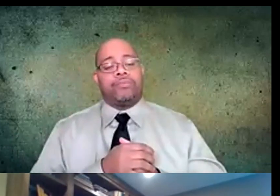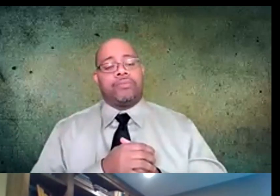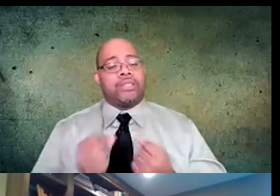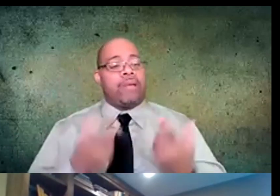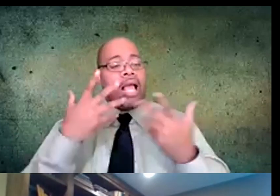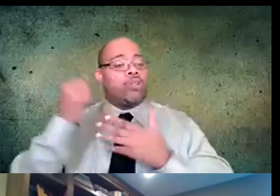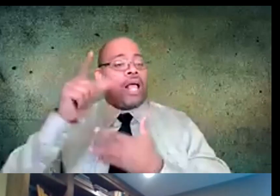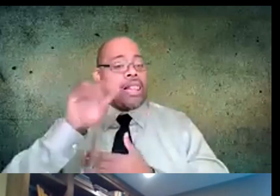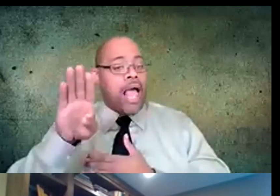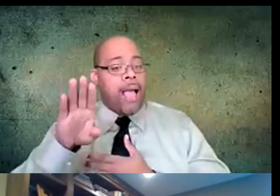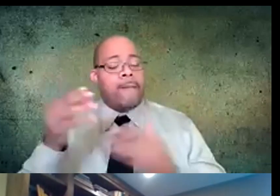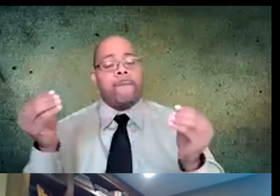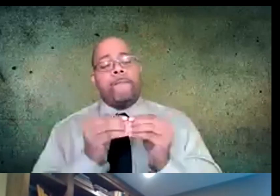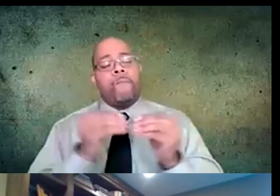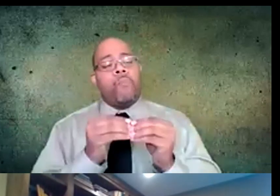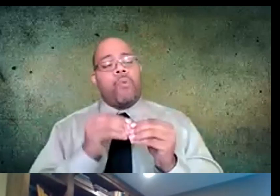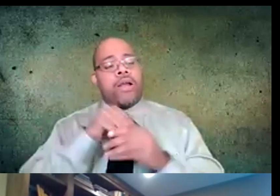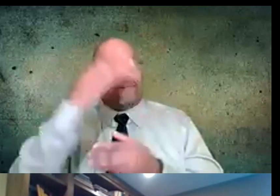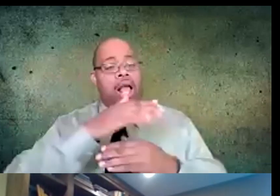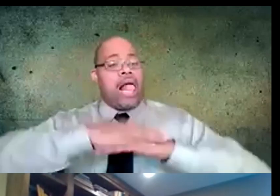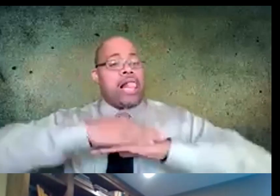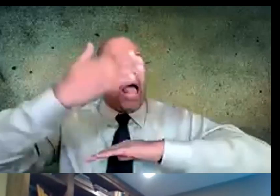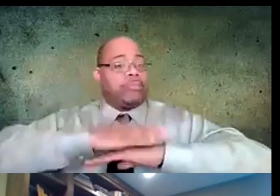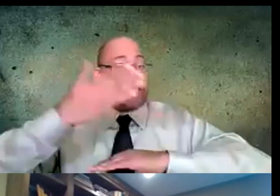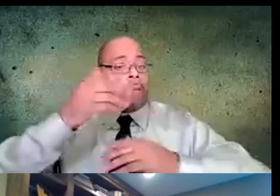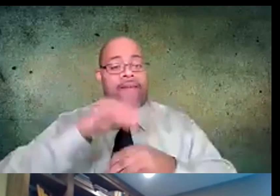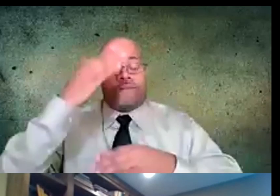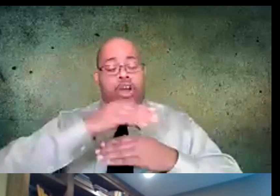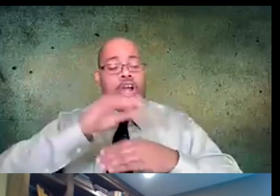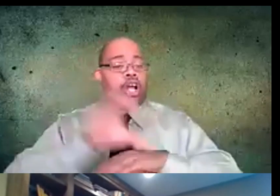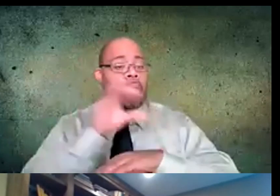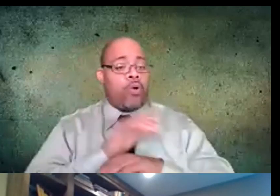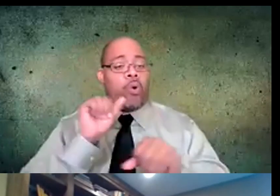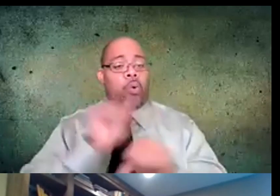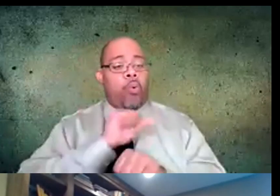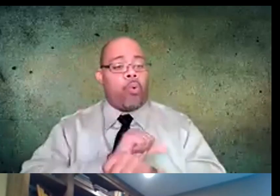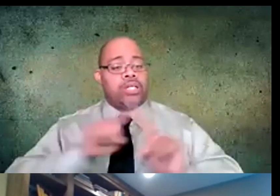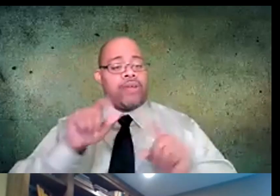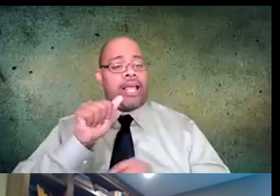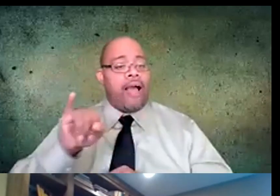outside of the lab and more in front of a laptop, in front of a computer, and working with different AI tools and working with